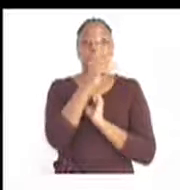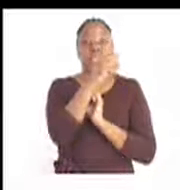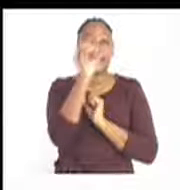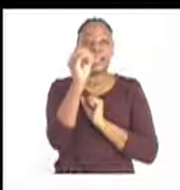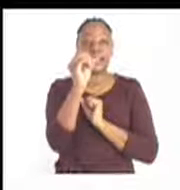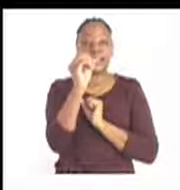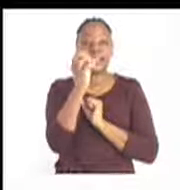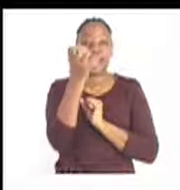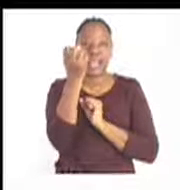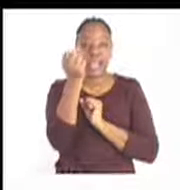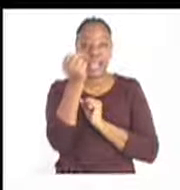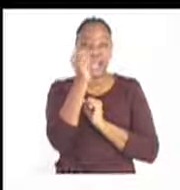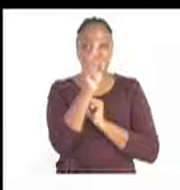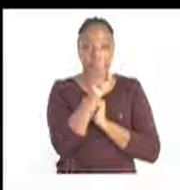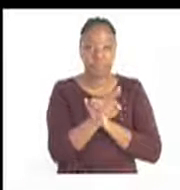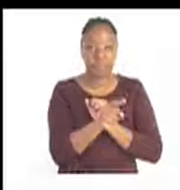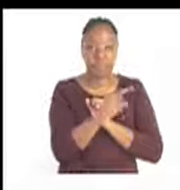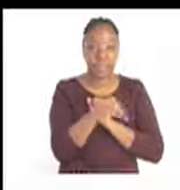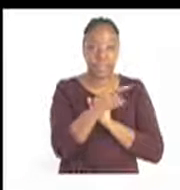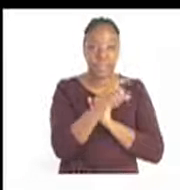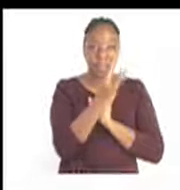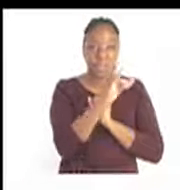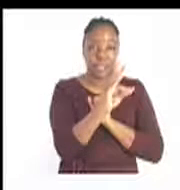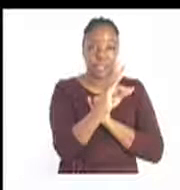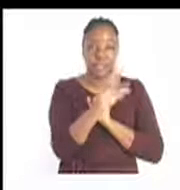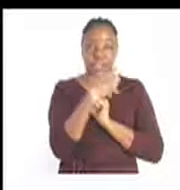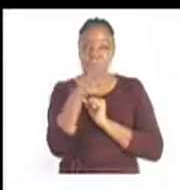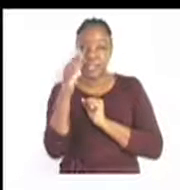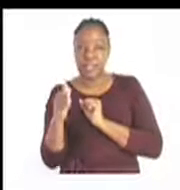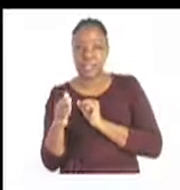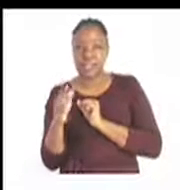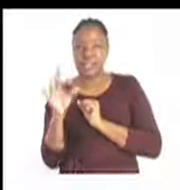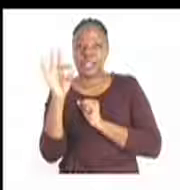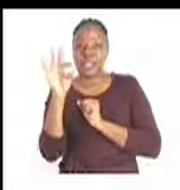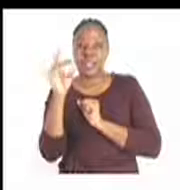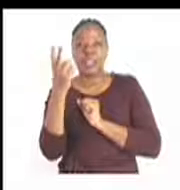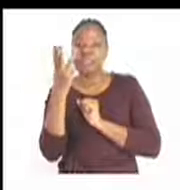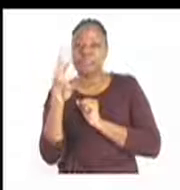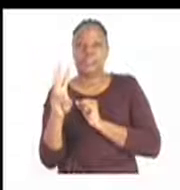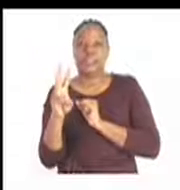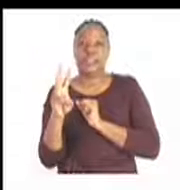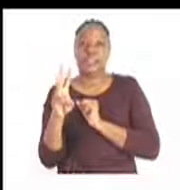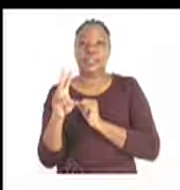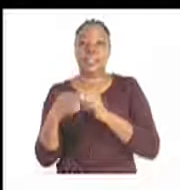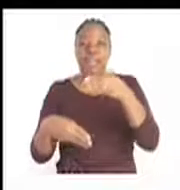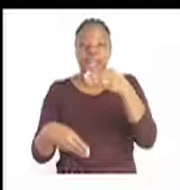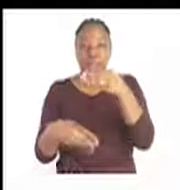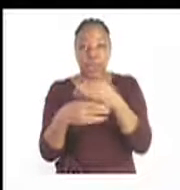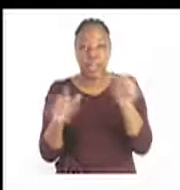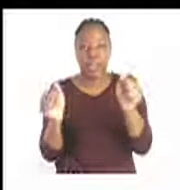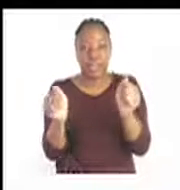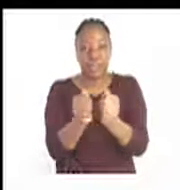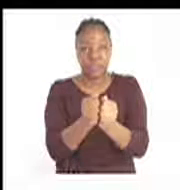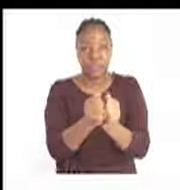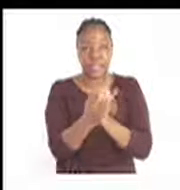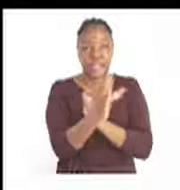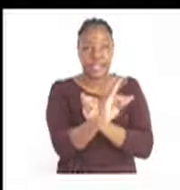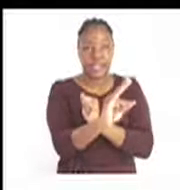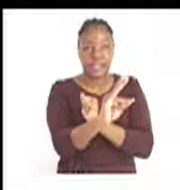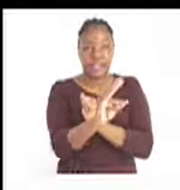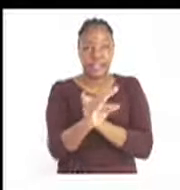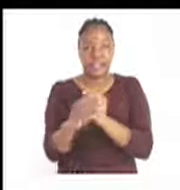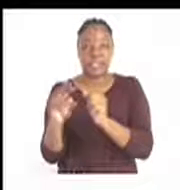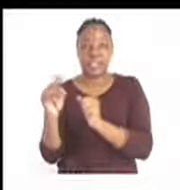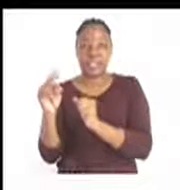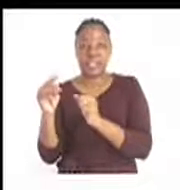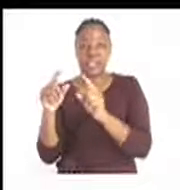side and 7 on the other. The point is that these two numbers must add up to 10. So if you add